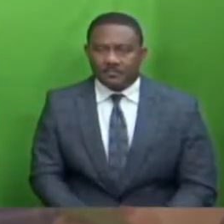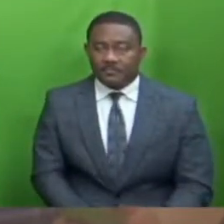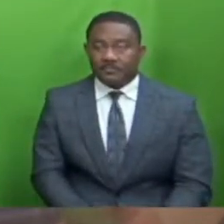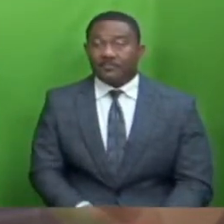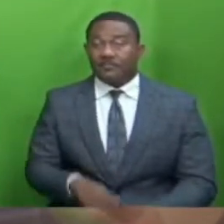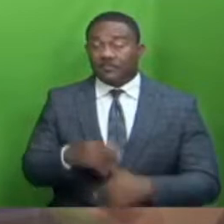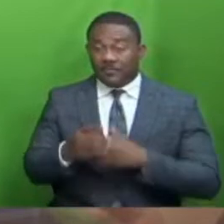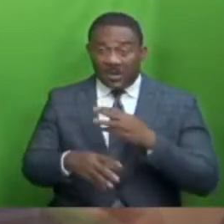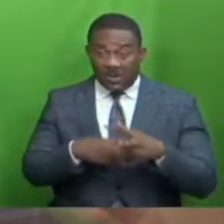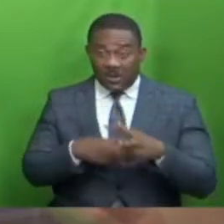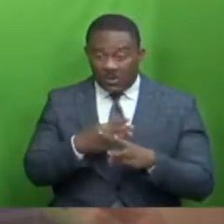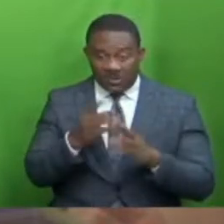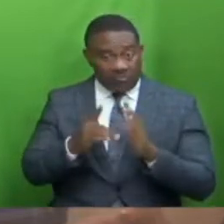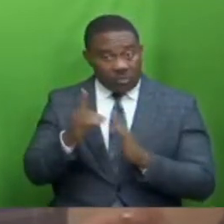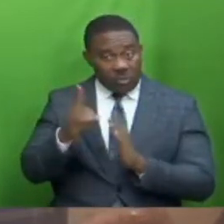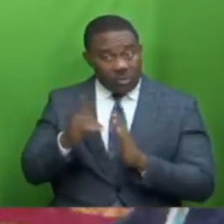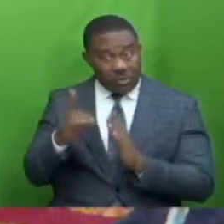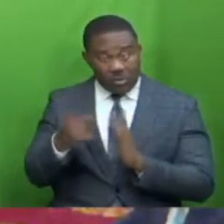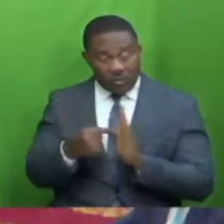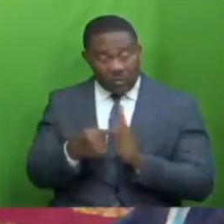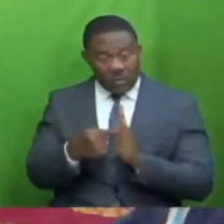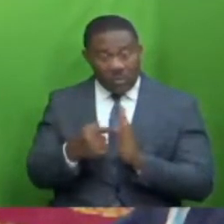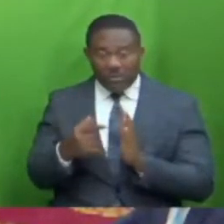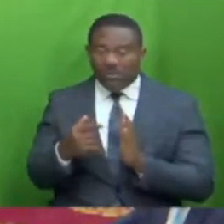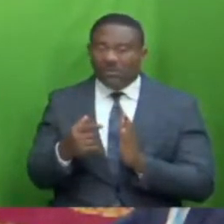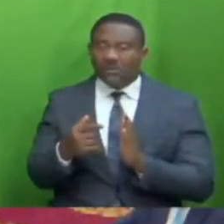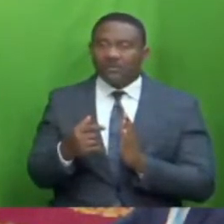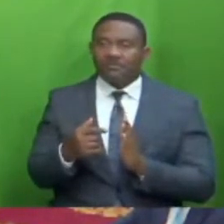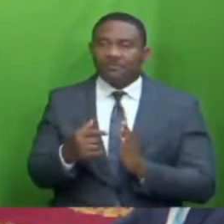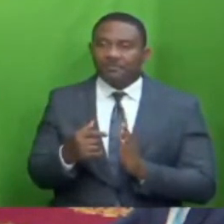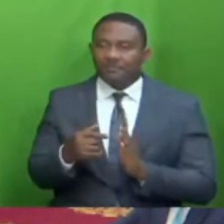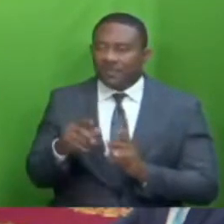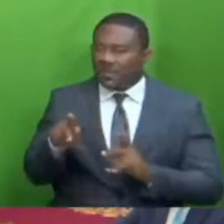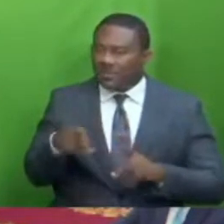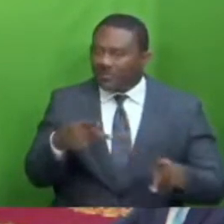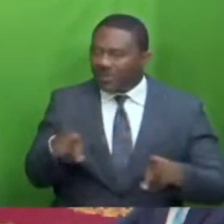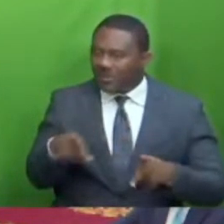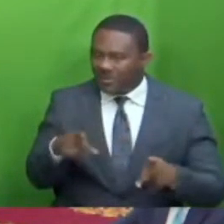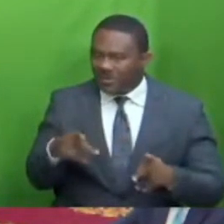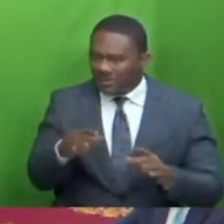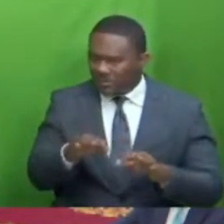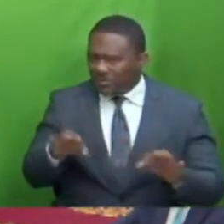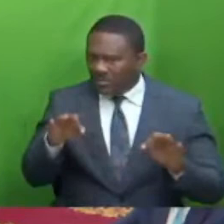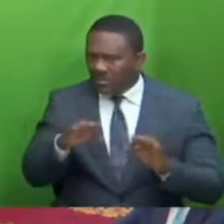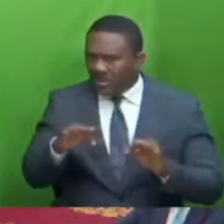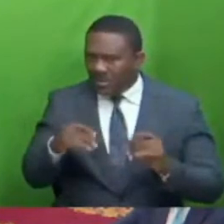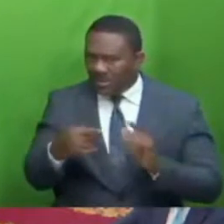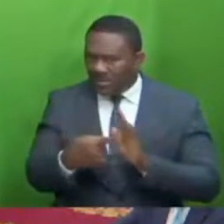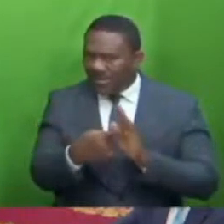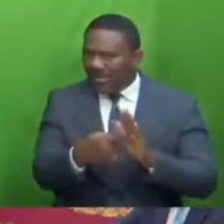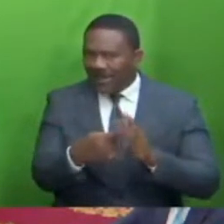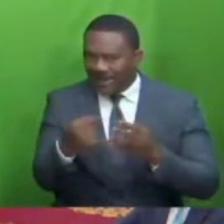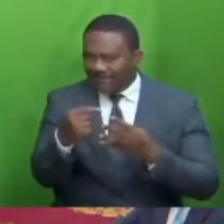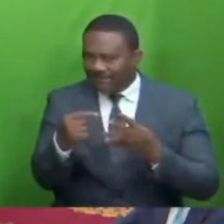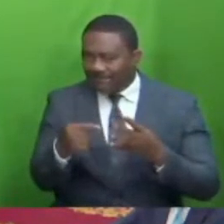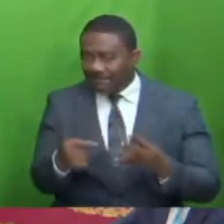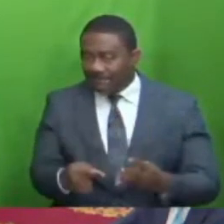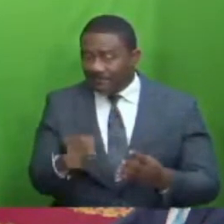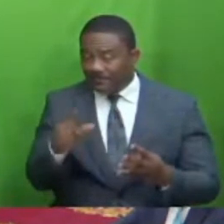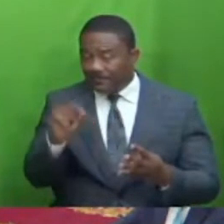severely impacted the domestic economy. The performance of key indicators in 2022 as